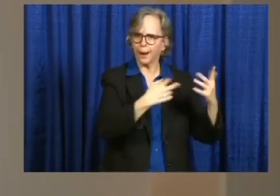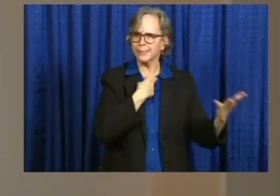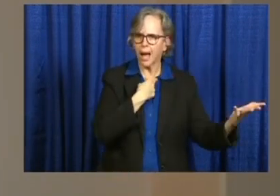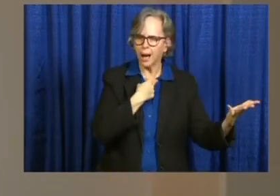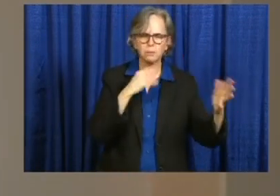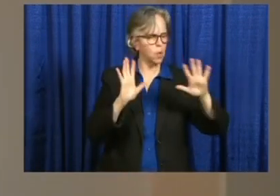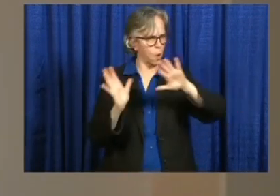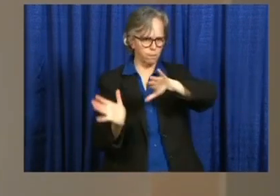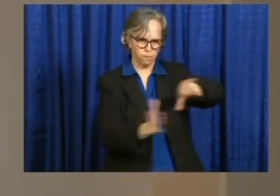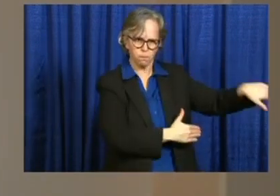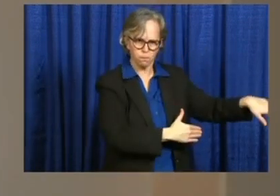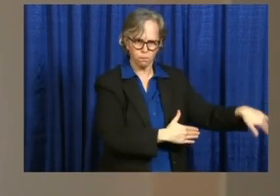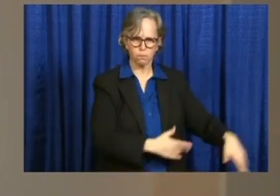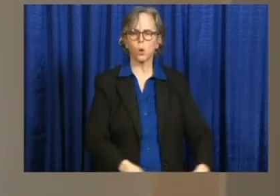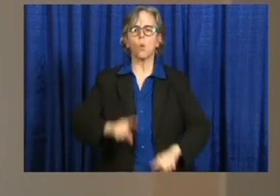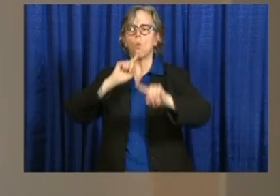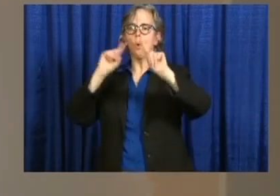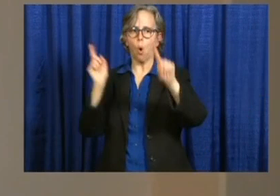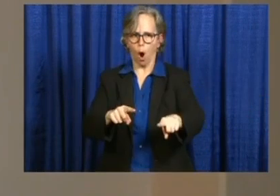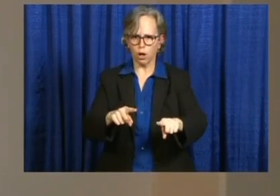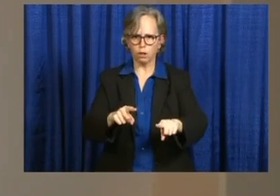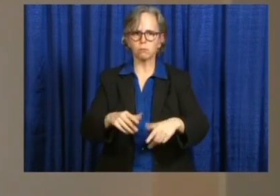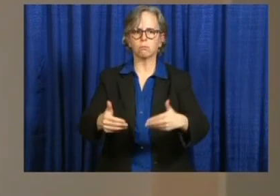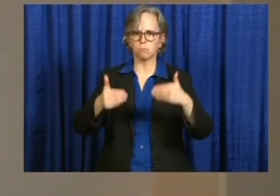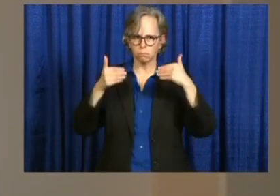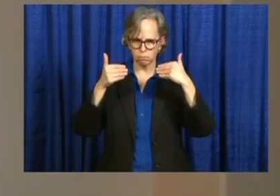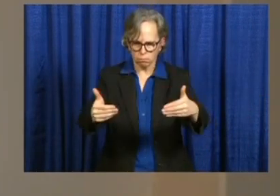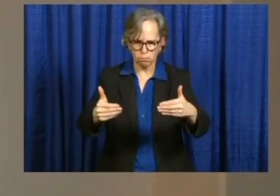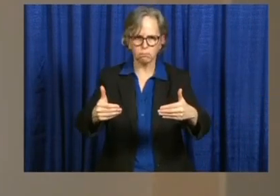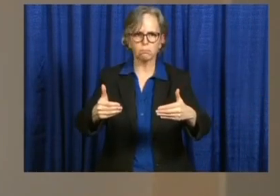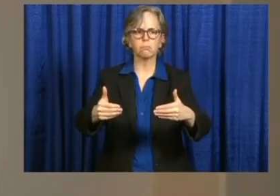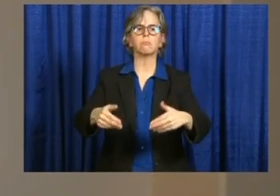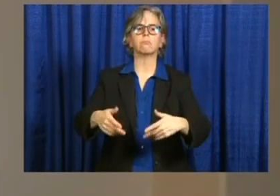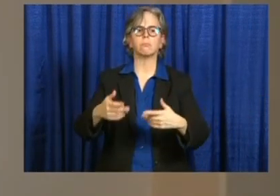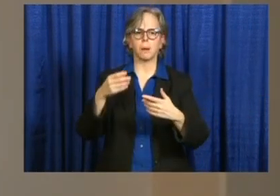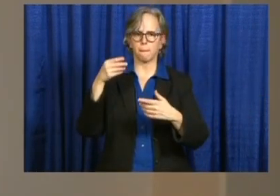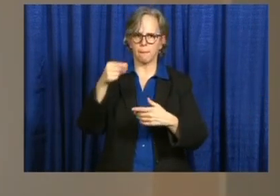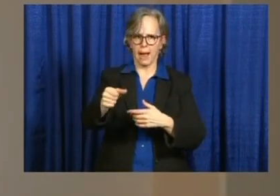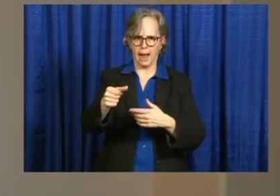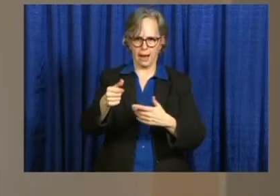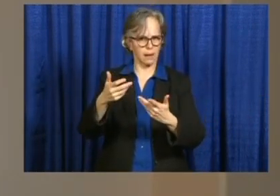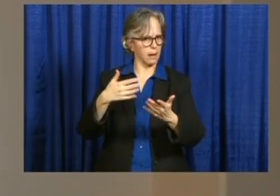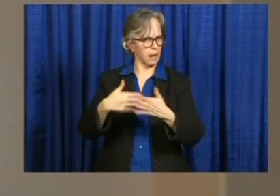that's important to have incorporated into the insurance landscape. And then